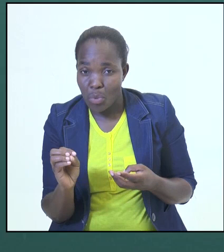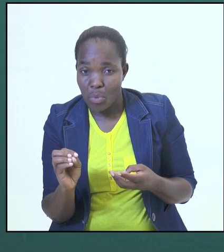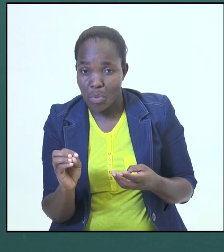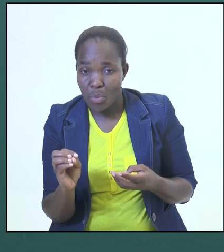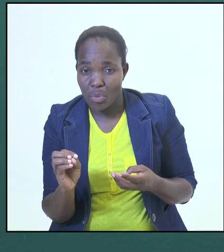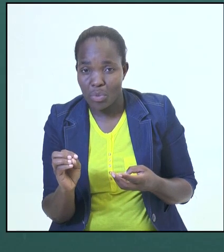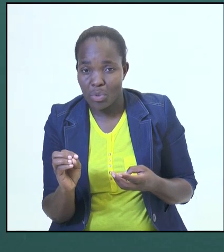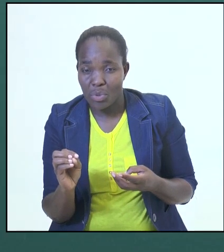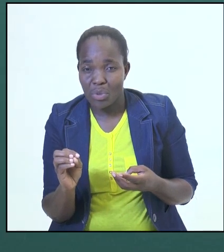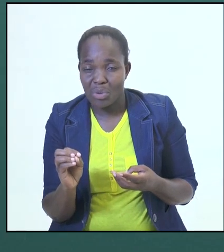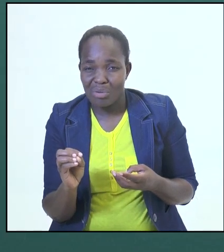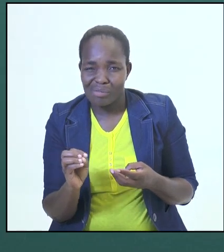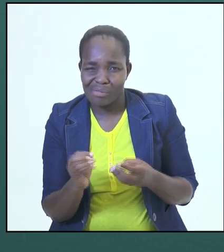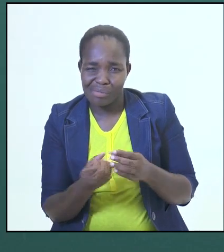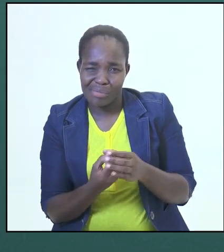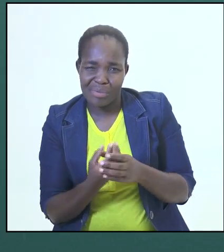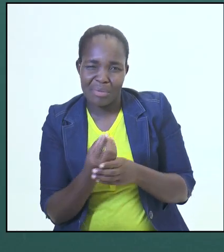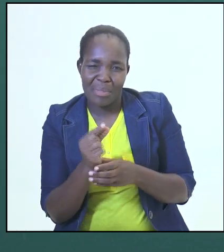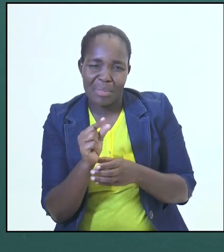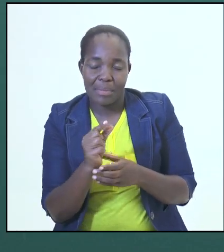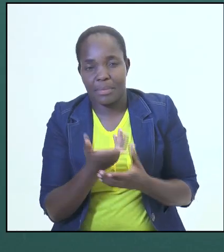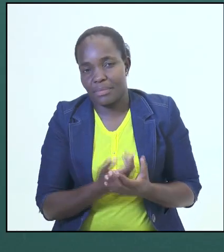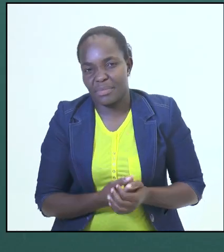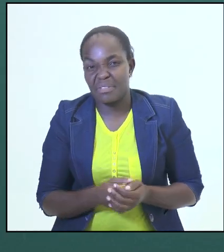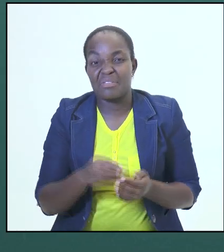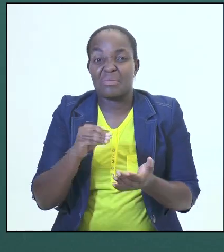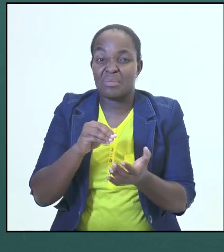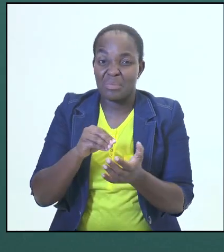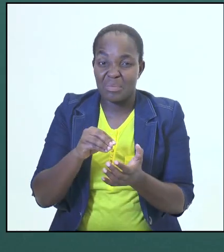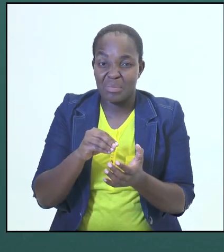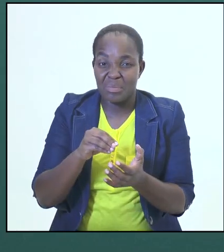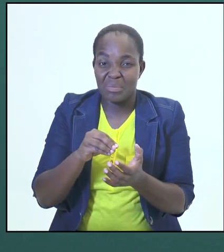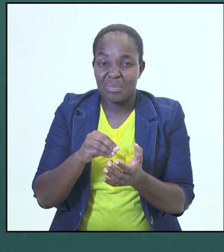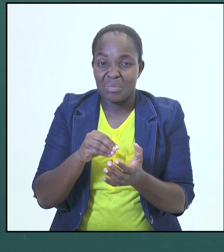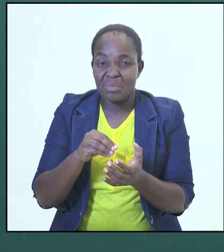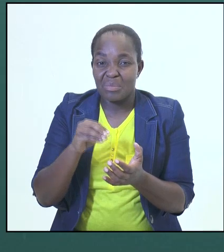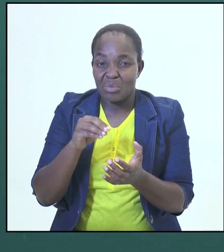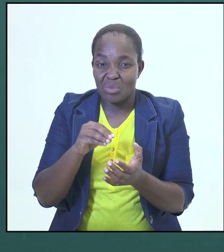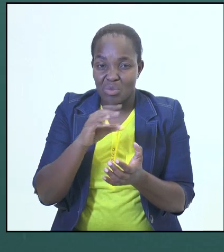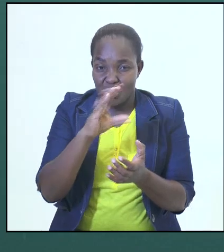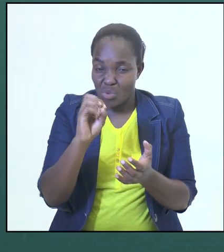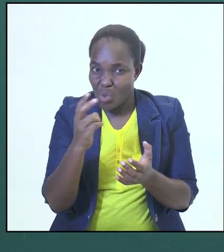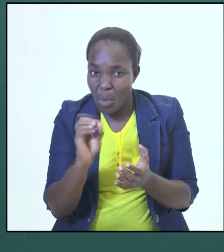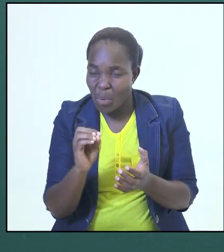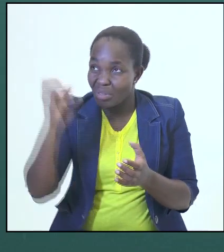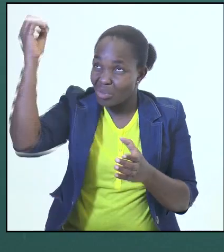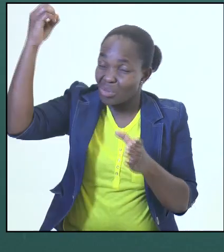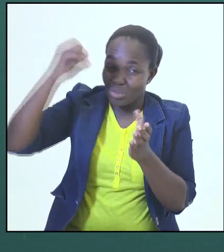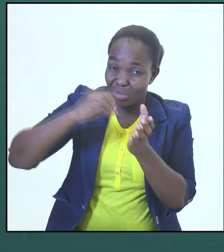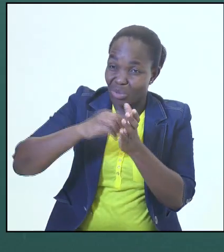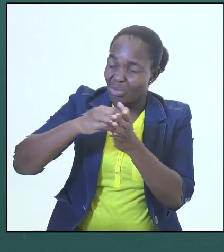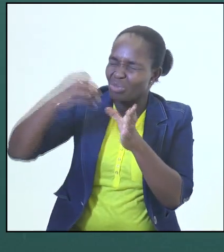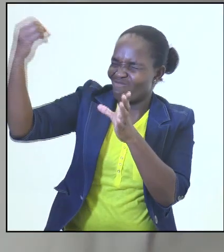and even put in sunlight, it could not grow because it needs the actual carbon dioxide from the